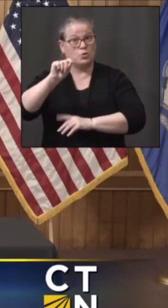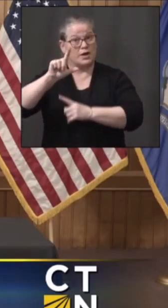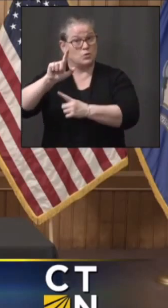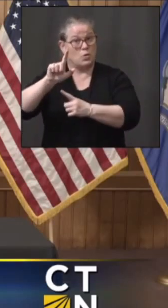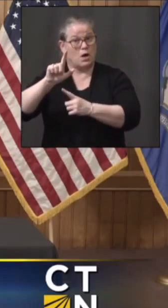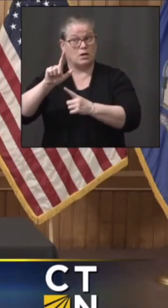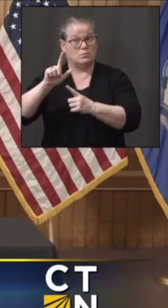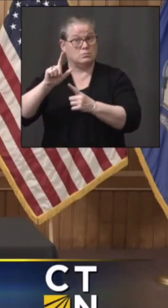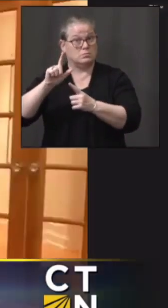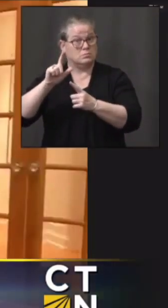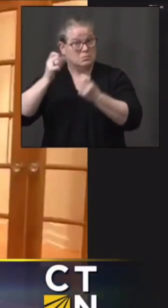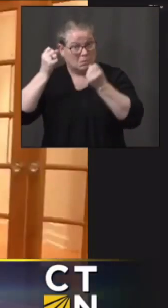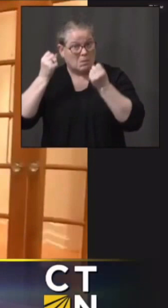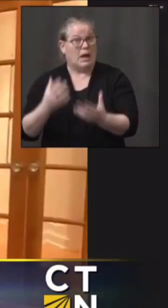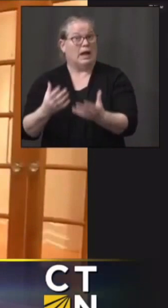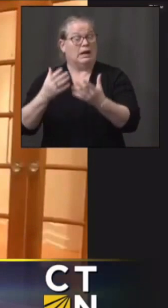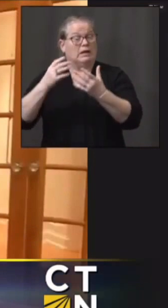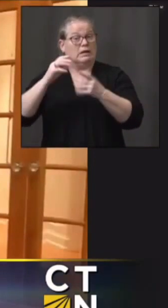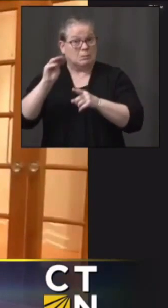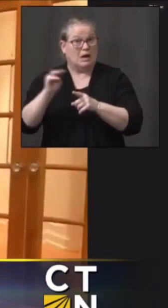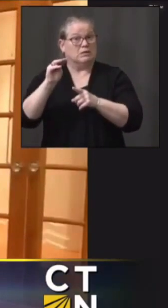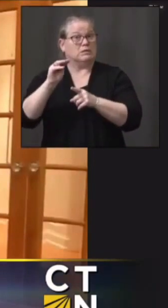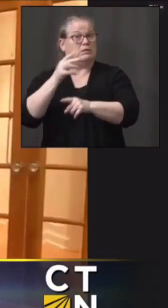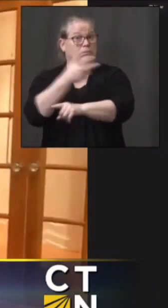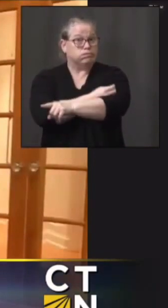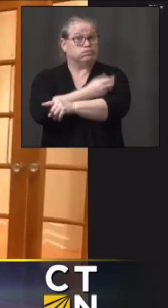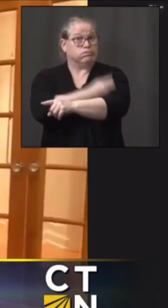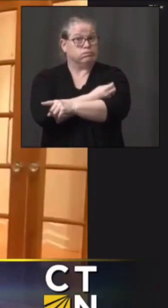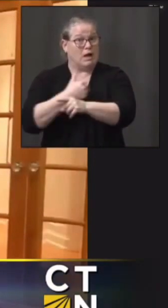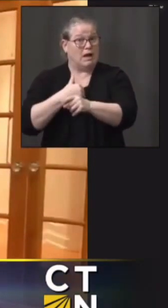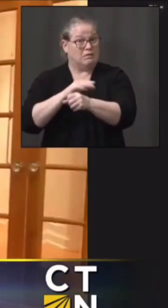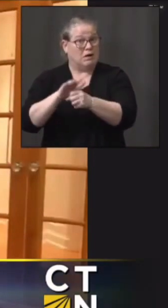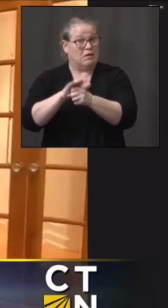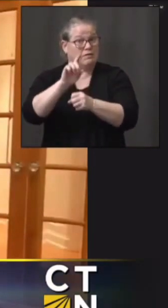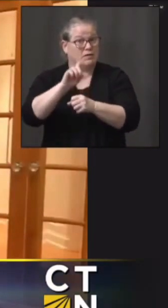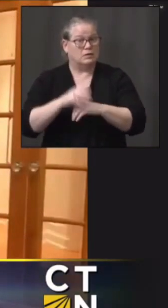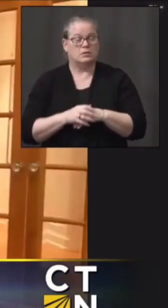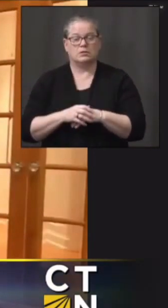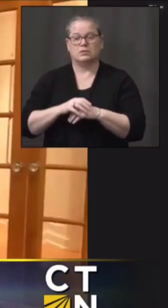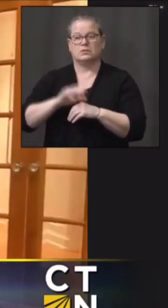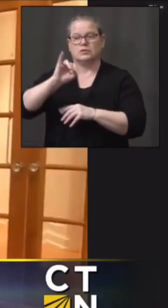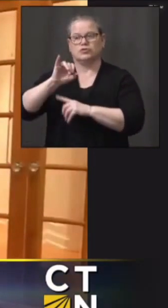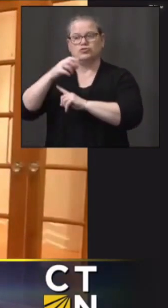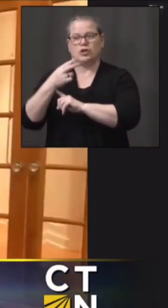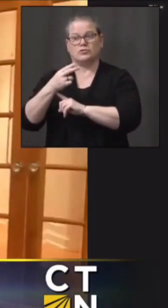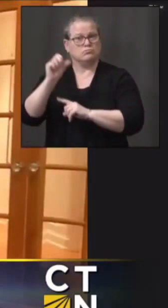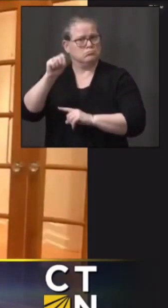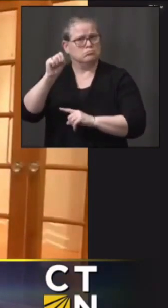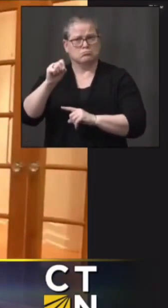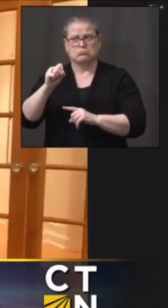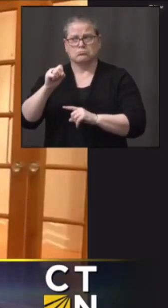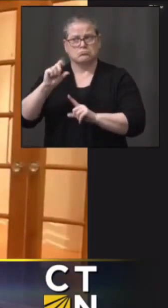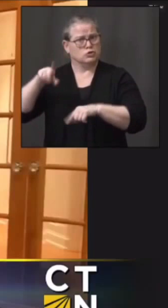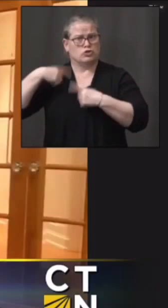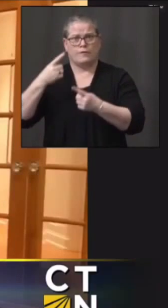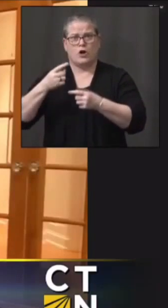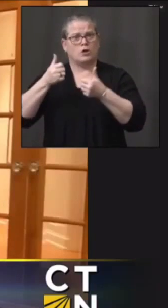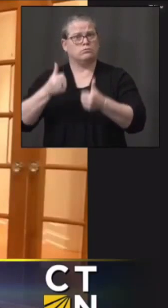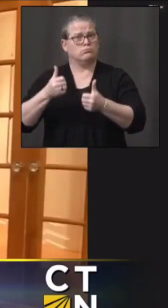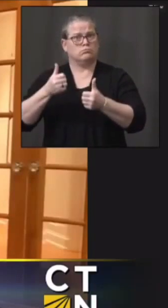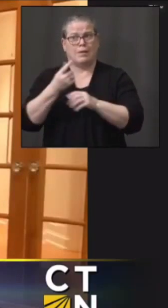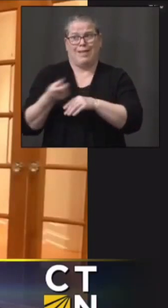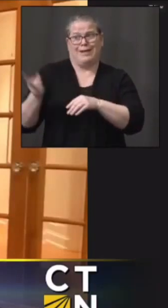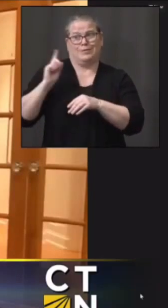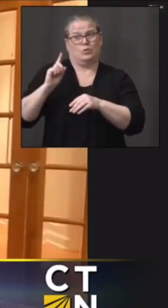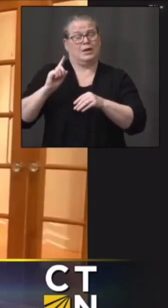Yeah, so far, so good. The numbers that the governor laid out last week in terms of what's been forecasted to us in the coming